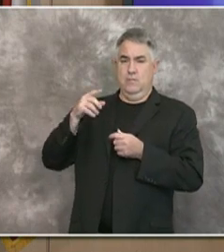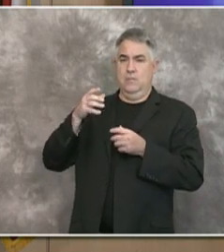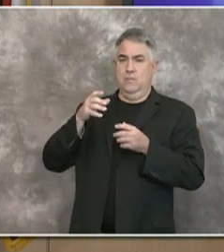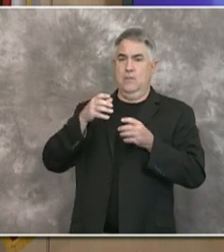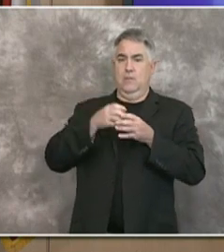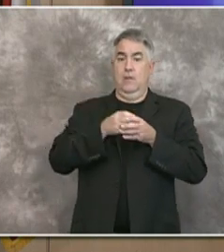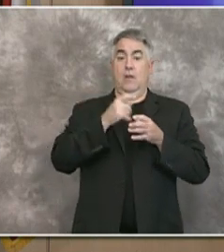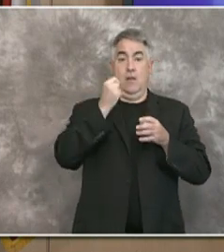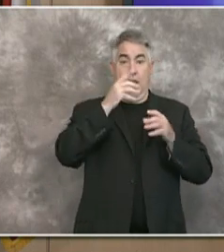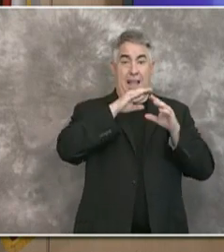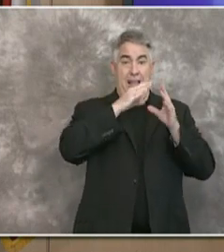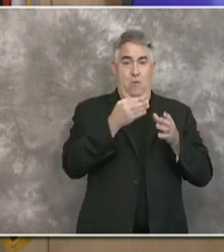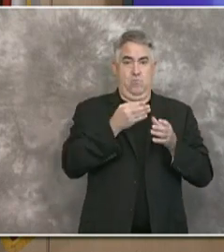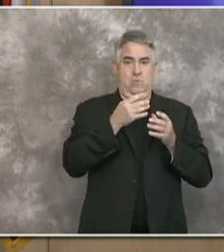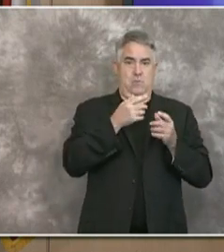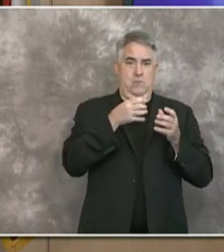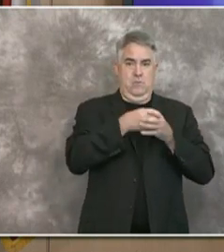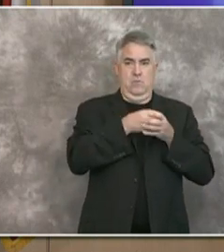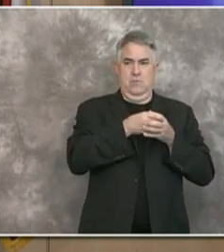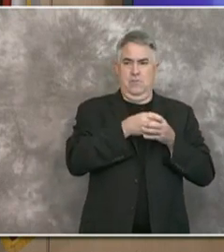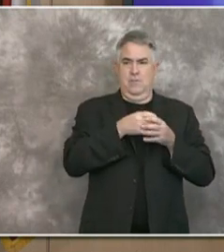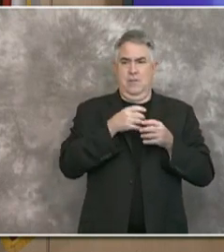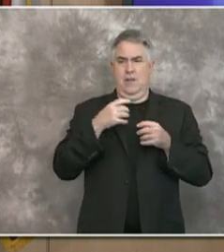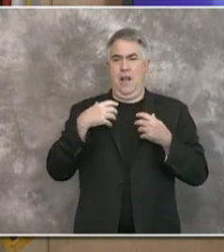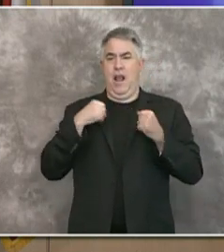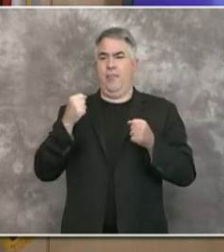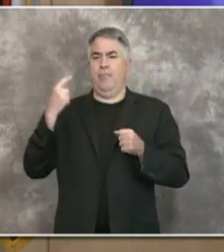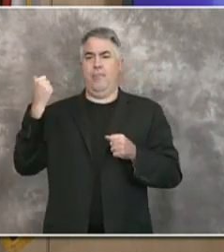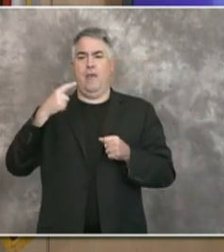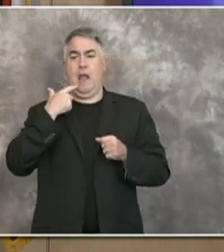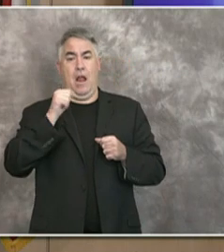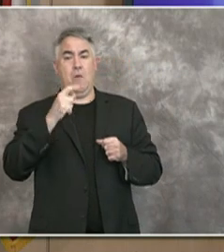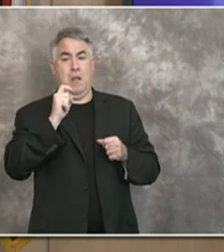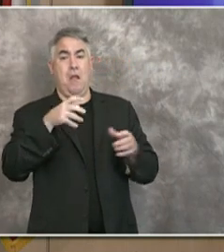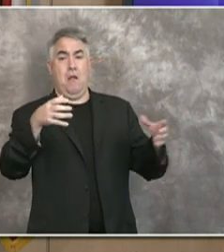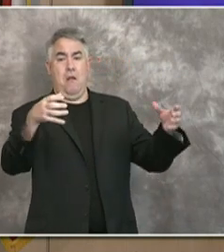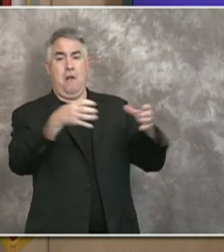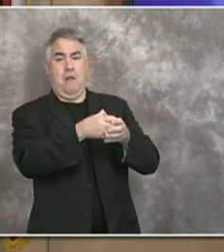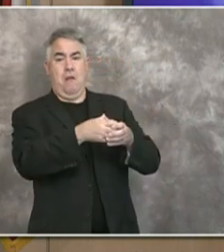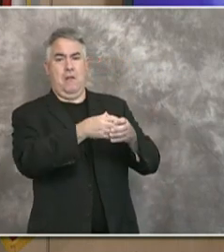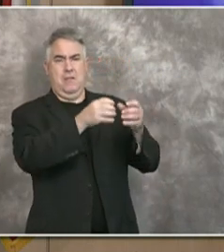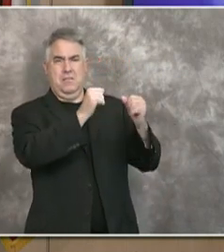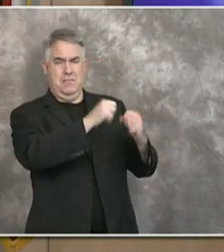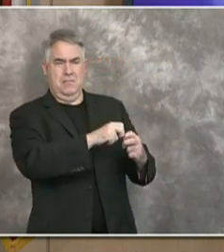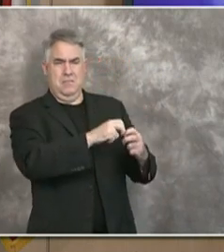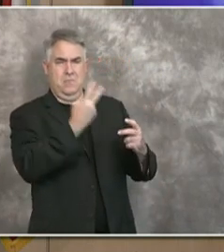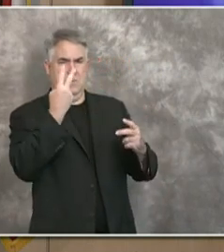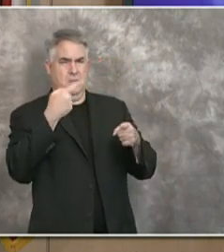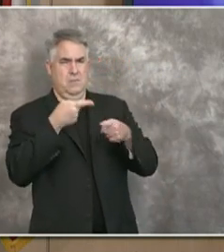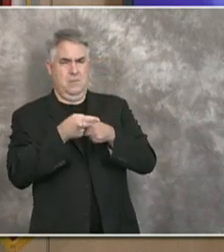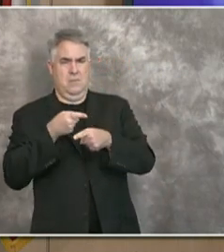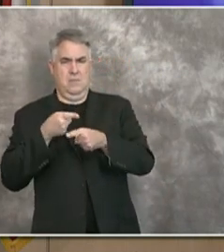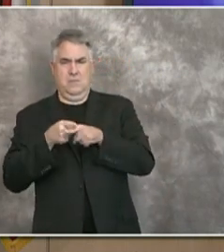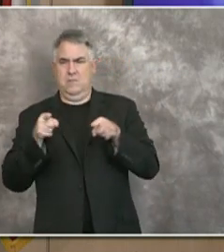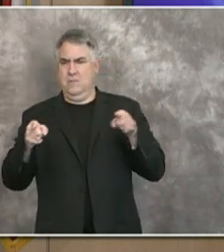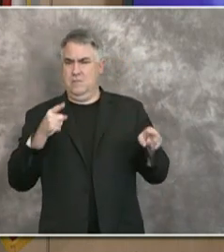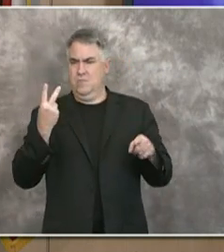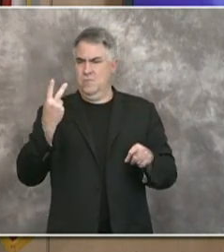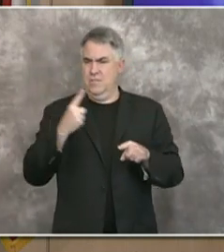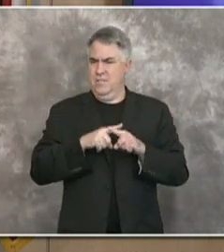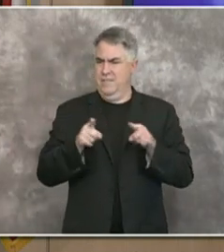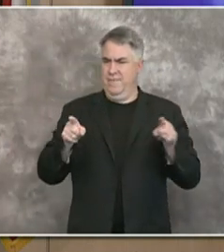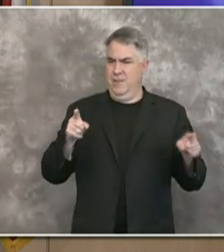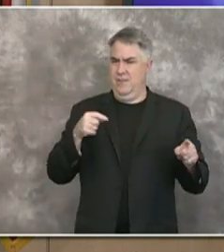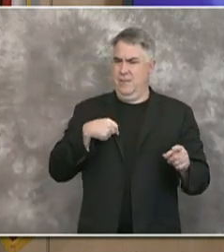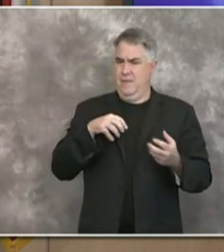says people can dine with anyone that they ask to be seated with. Can you clarify why the health order is written that way and whether there's a concern for